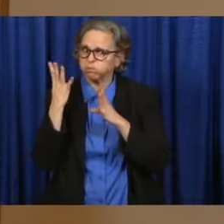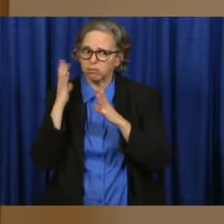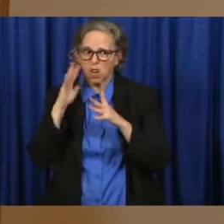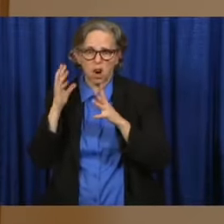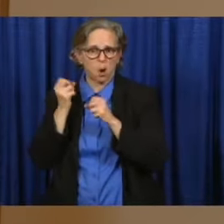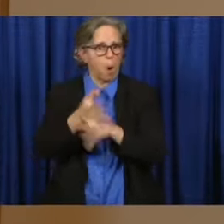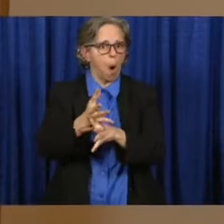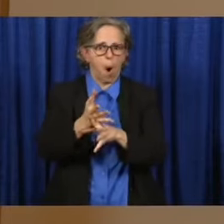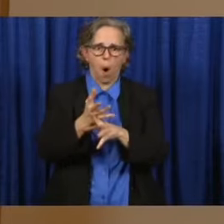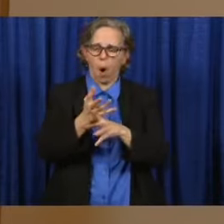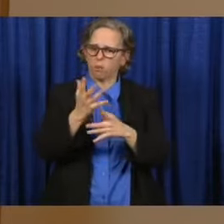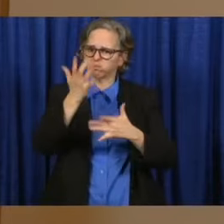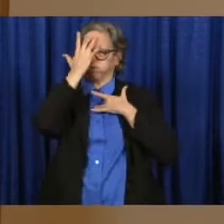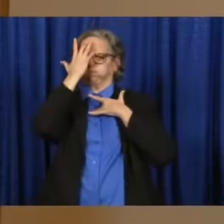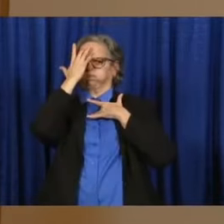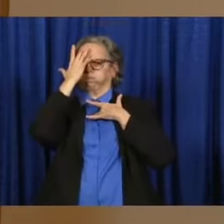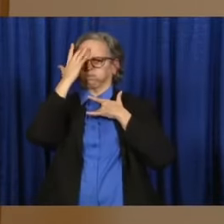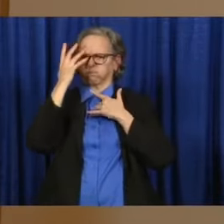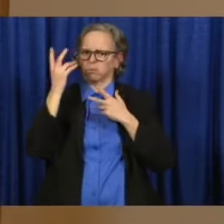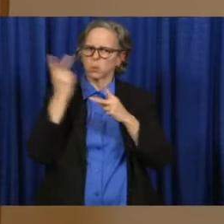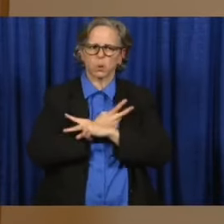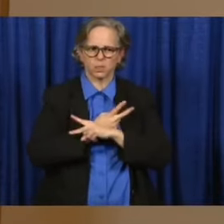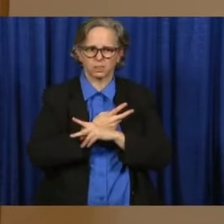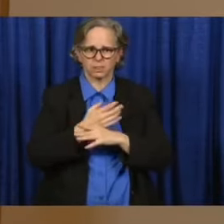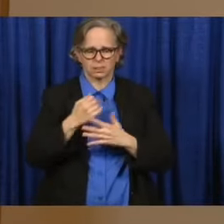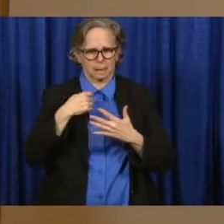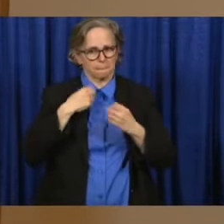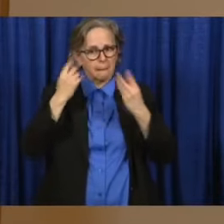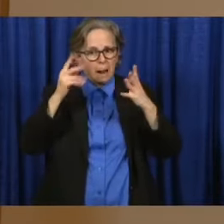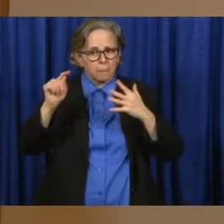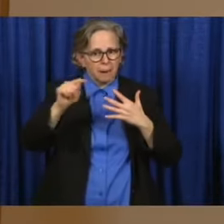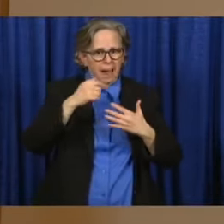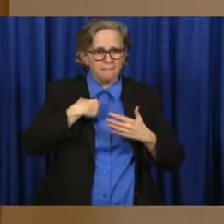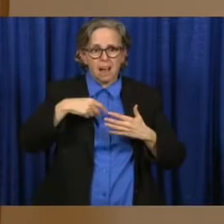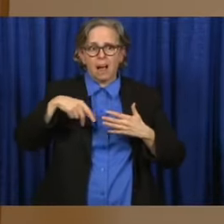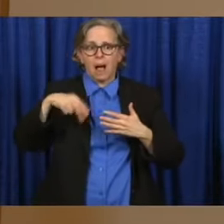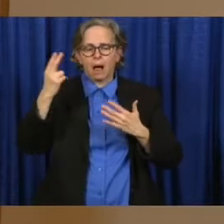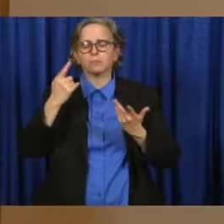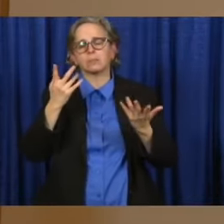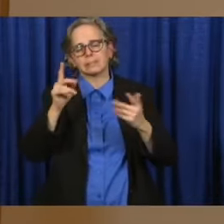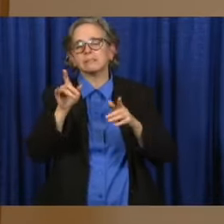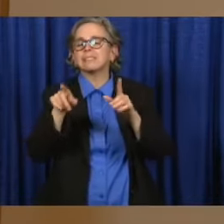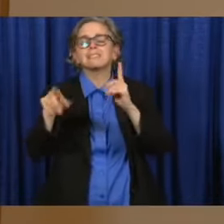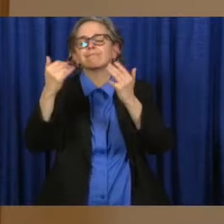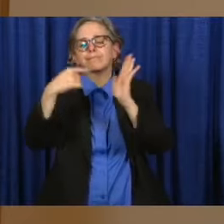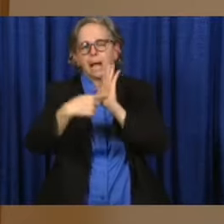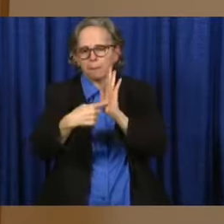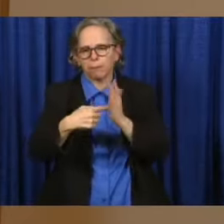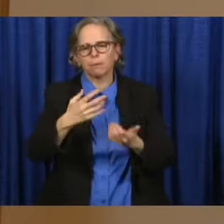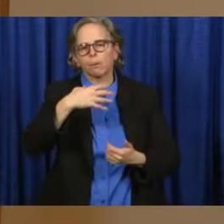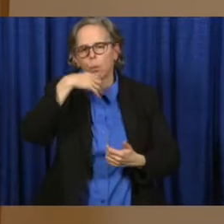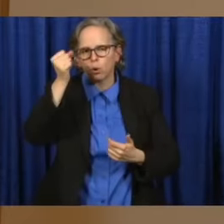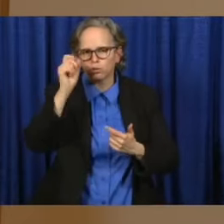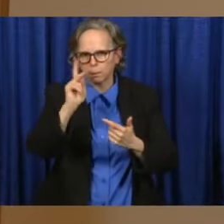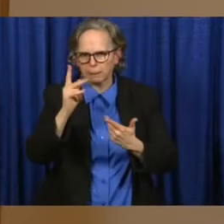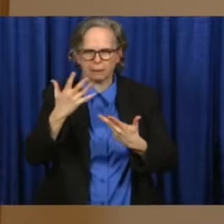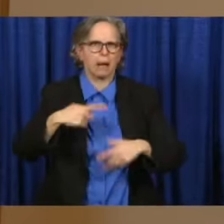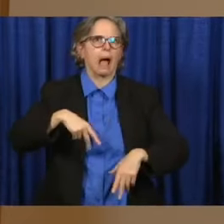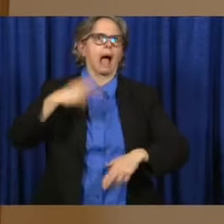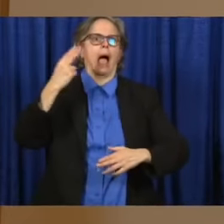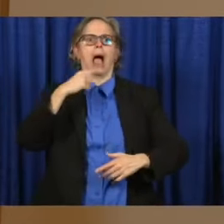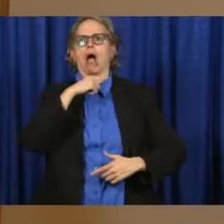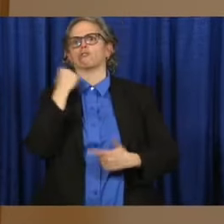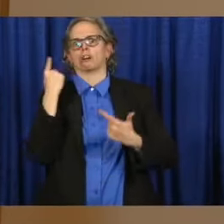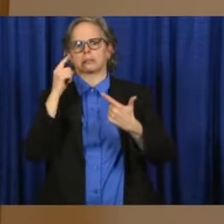risk factors, and the elderly certainly are more likely with any illness to succumb. But I can tell you that I